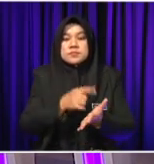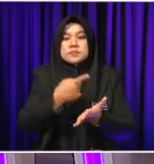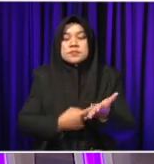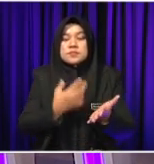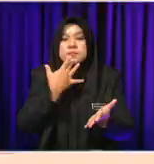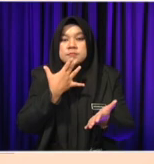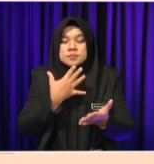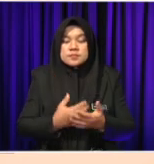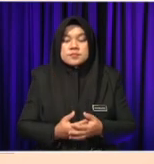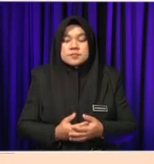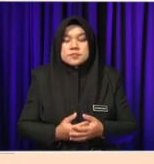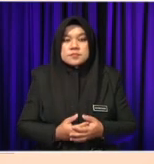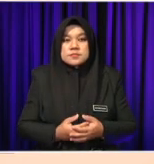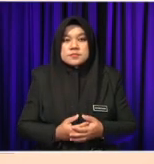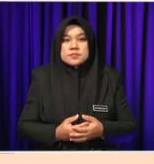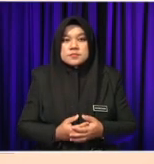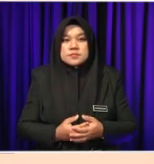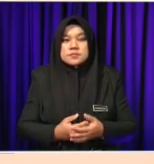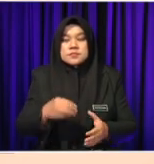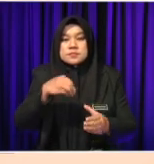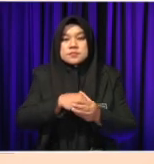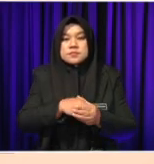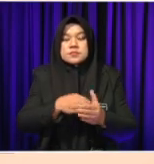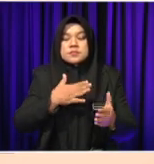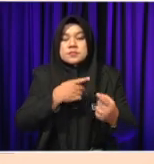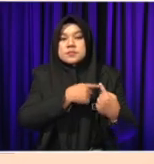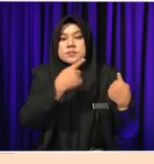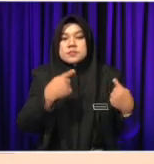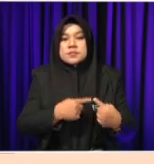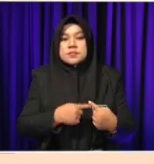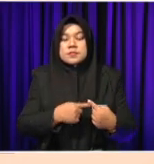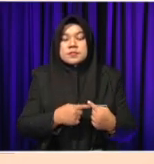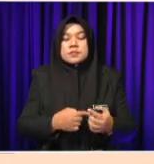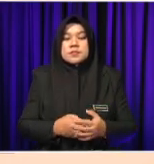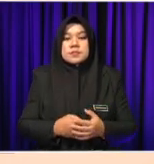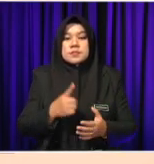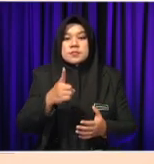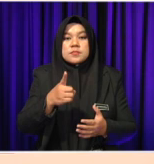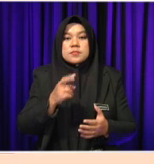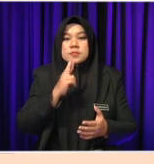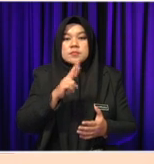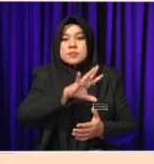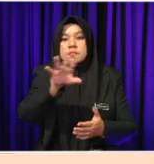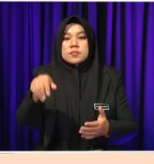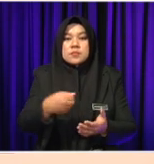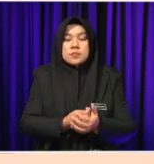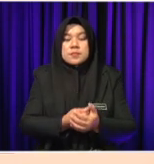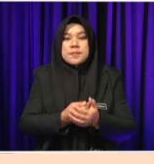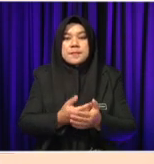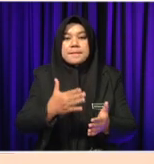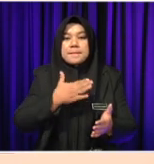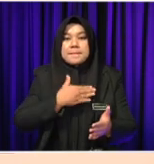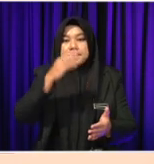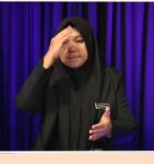Faris? In my heart, I feel you are all my brothers. Oh, okay. So in my